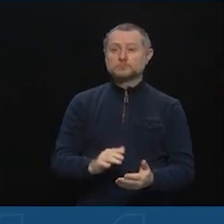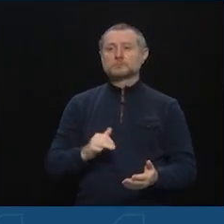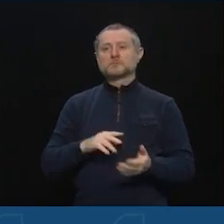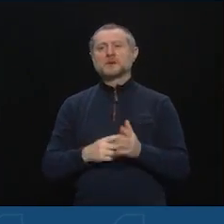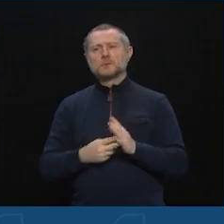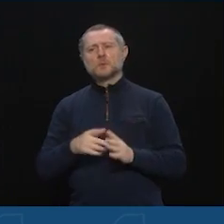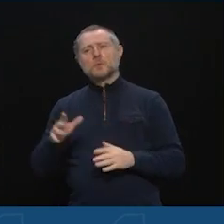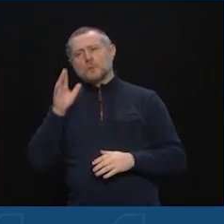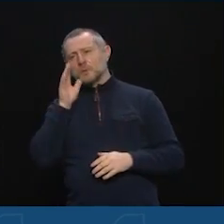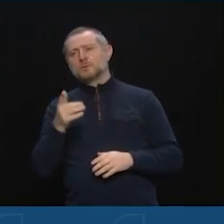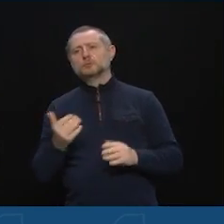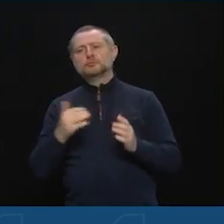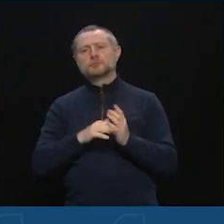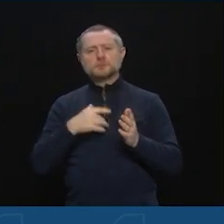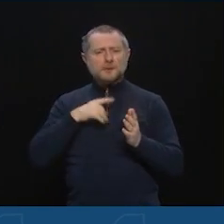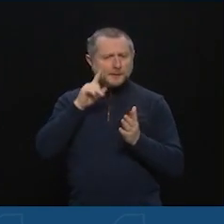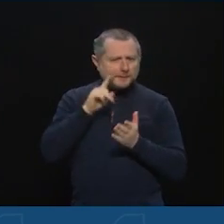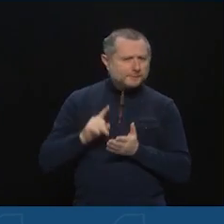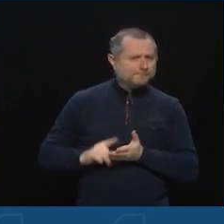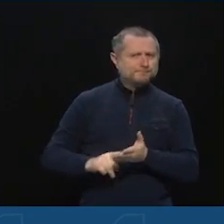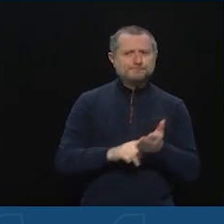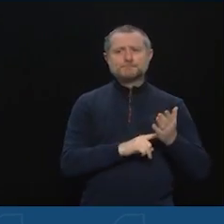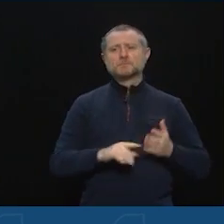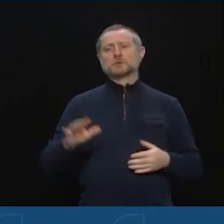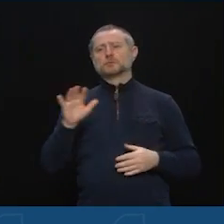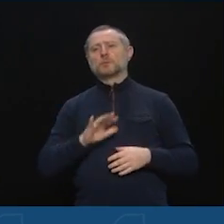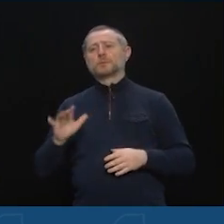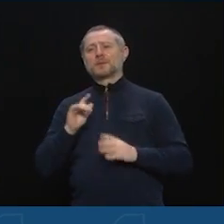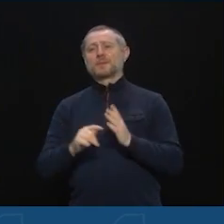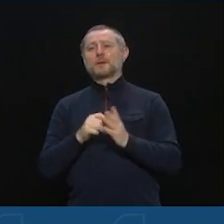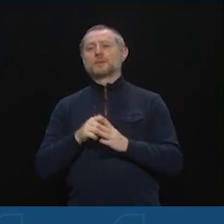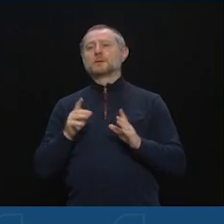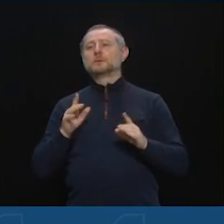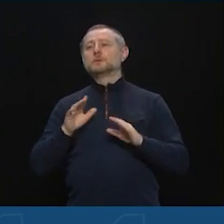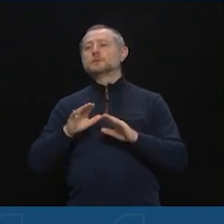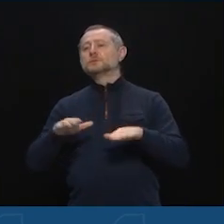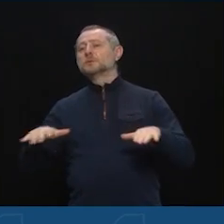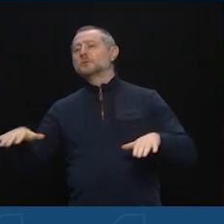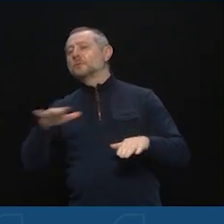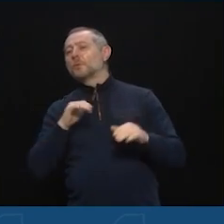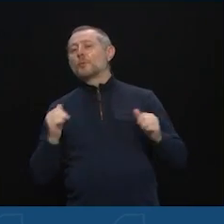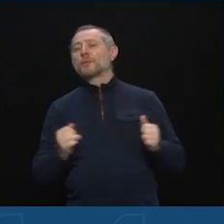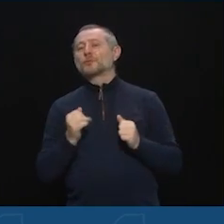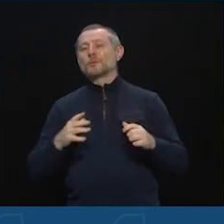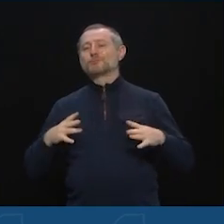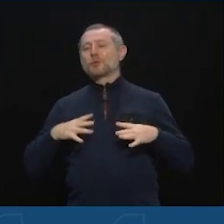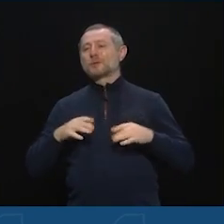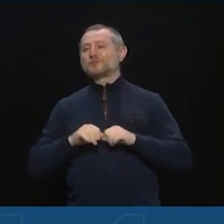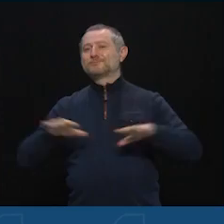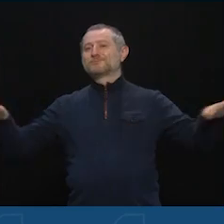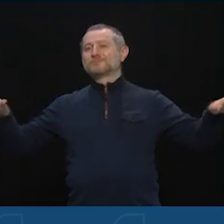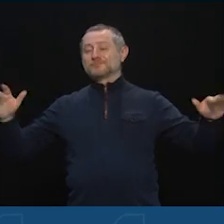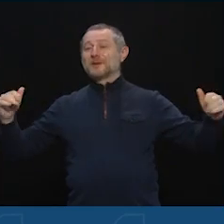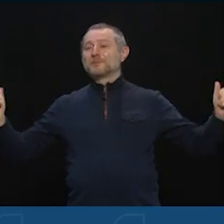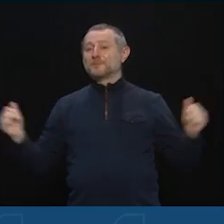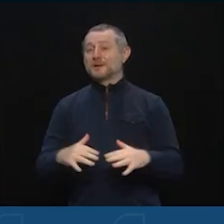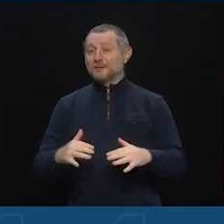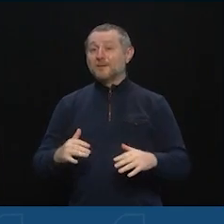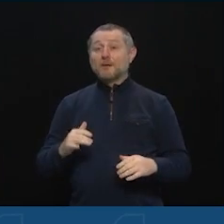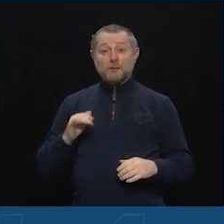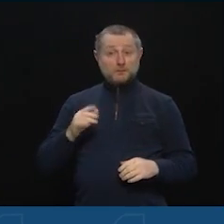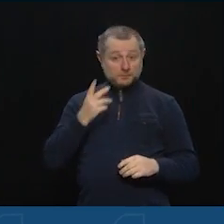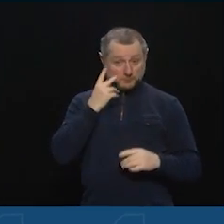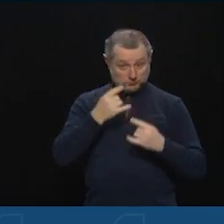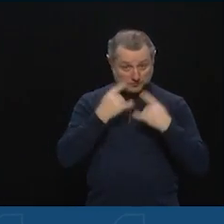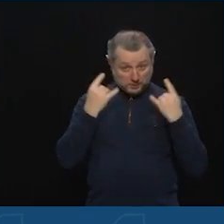would reevaluate around the time of the children having their winter break. As long as I got thousands and literally millions of masks to them, we would